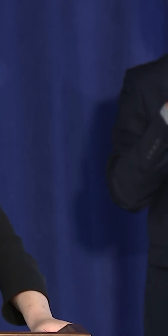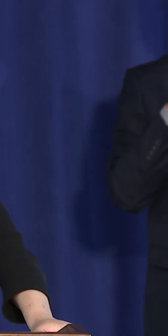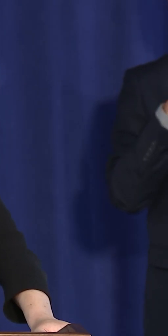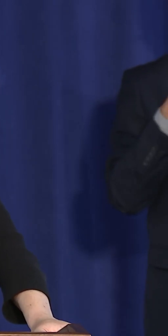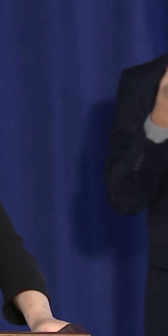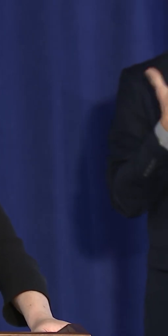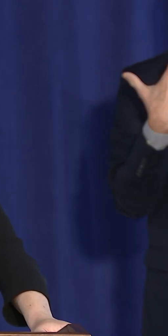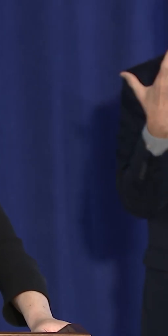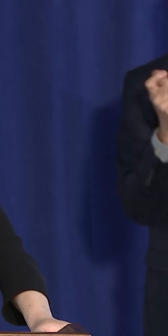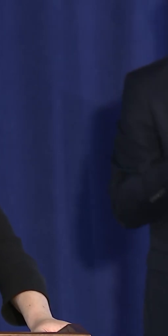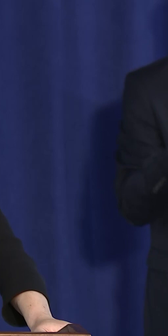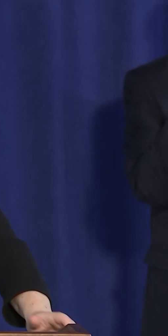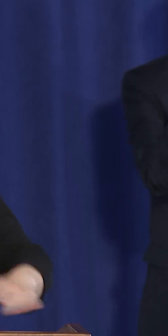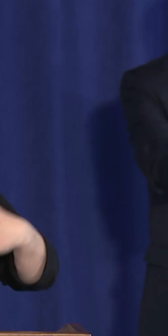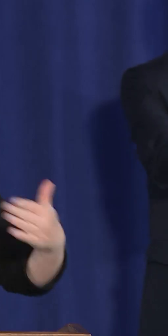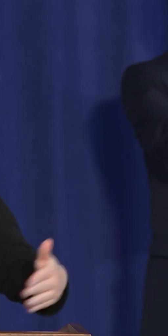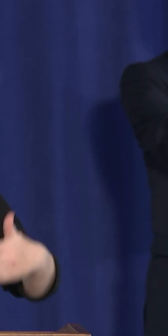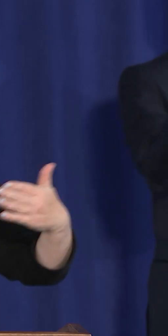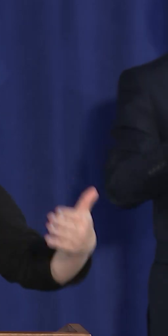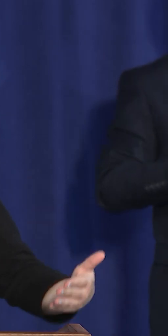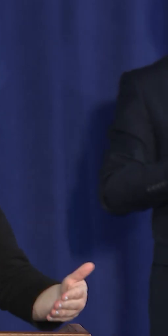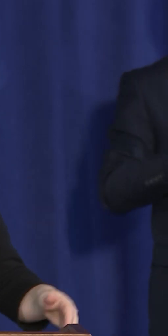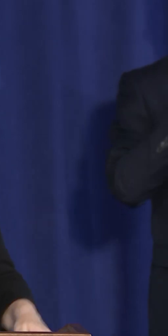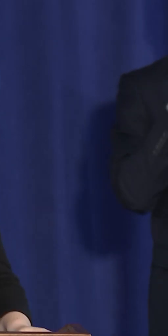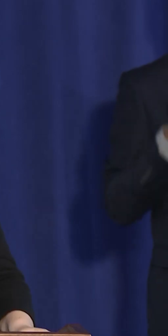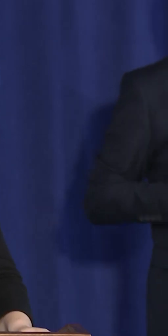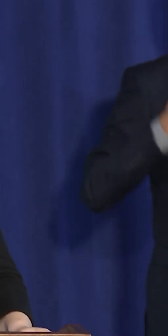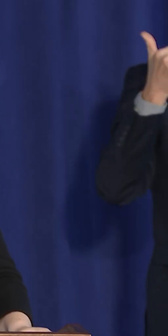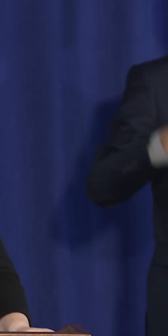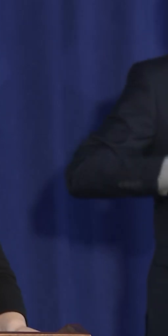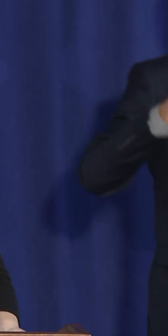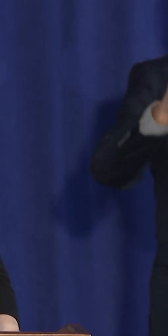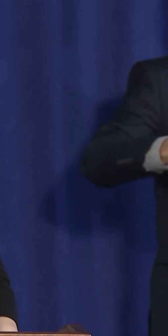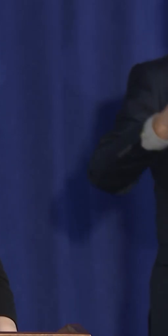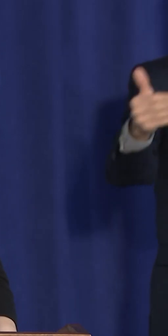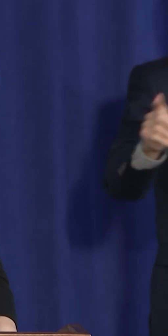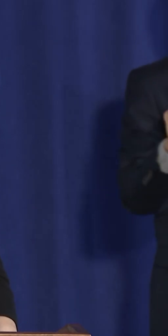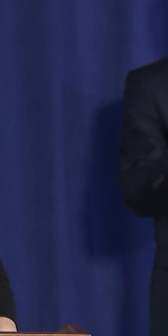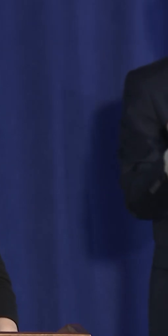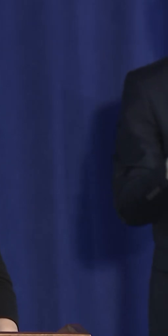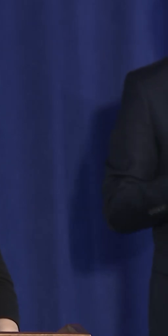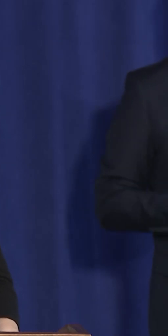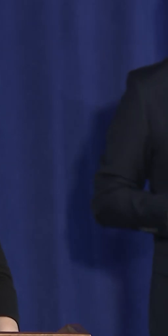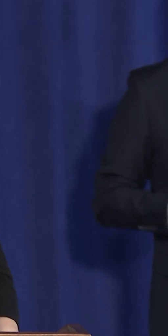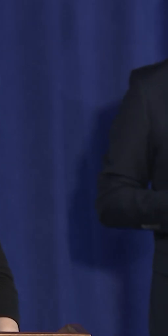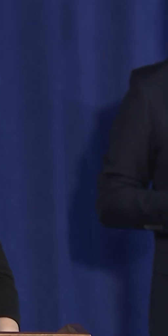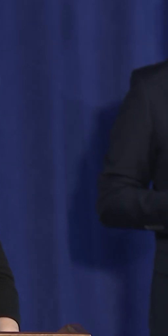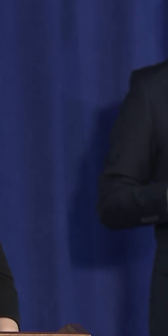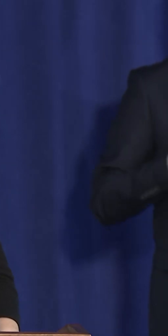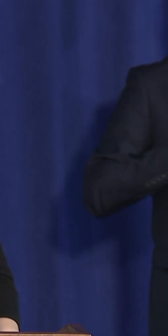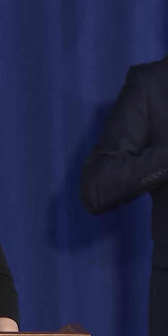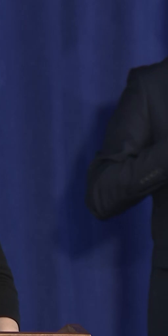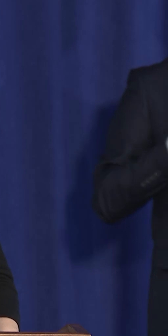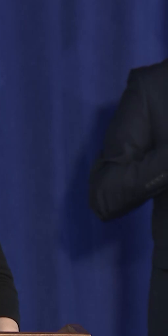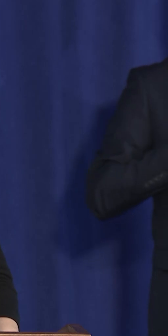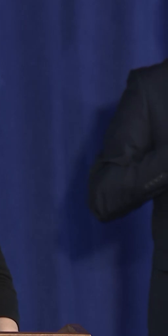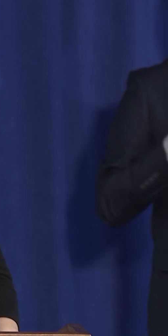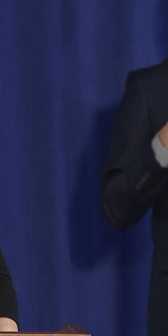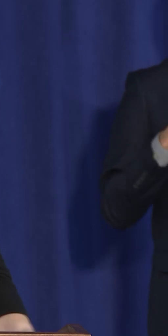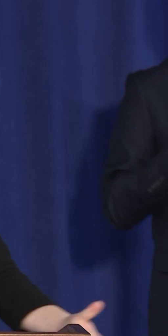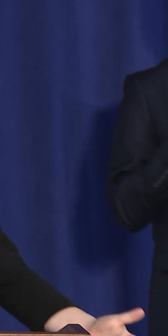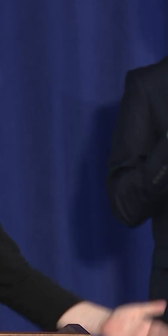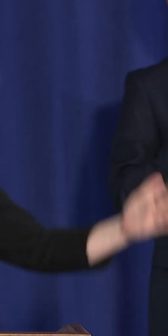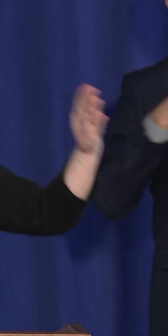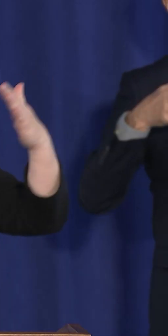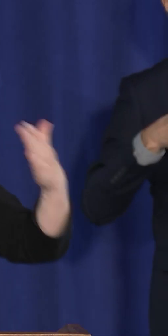know, this is a one-time. This is not a sort of ongoing program, but this was my team, which is very, it's a big